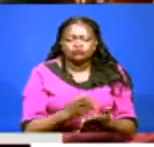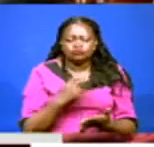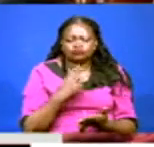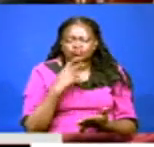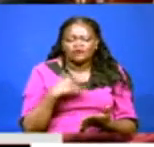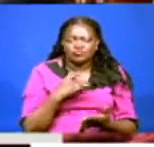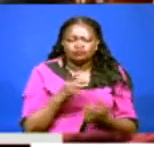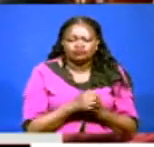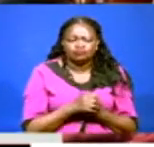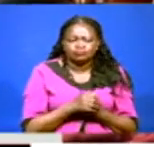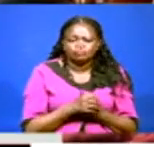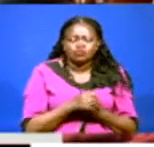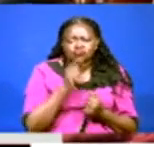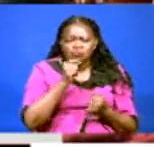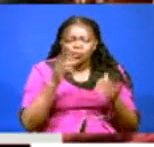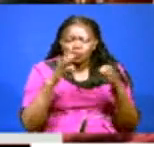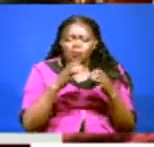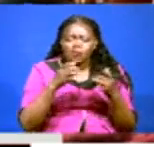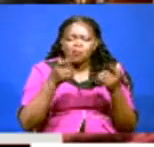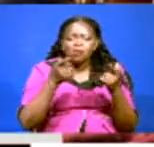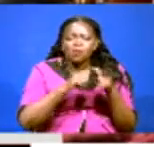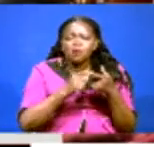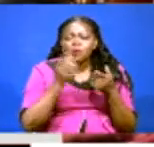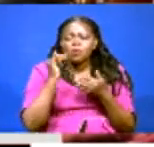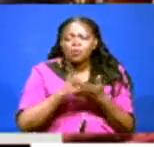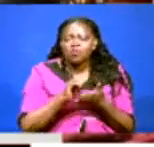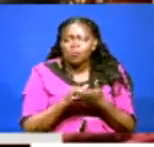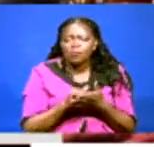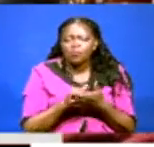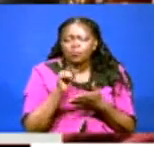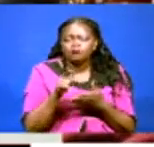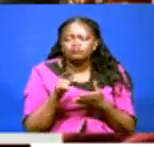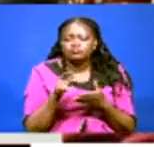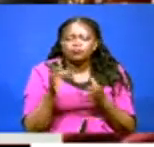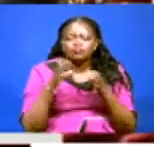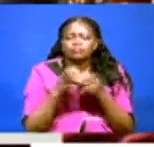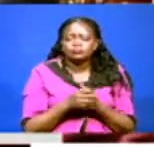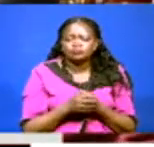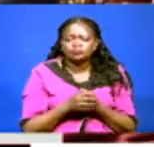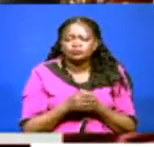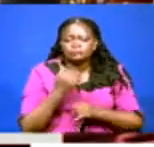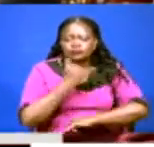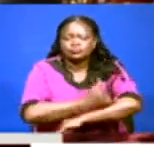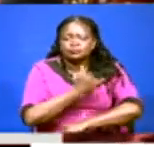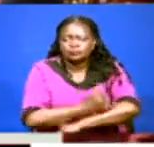county. I hope to see more of this kind of companies or other institutions,